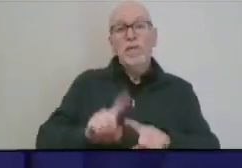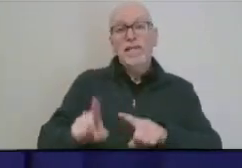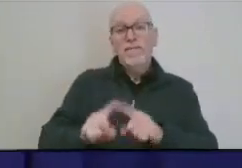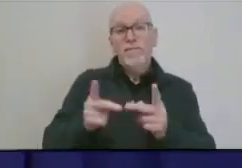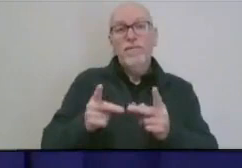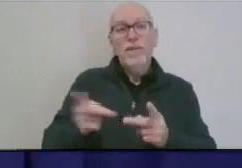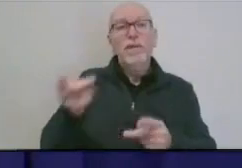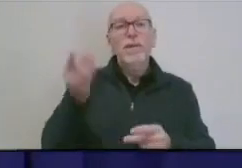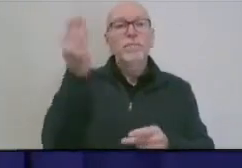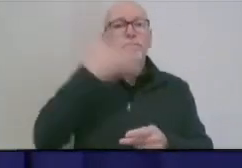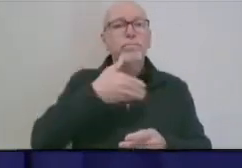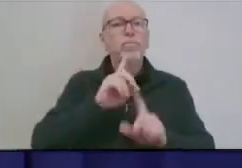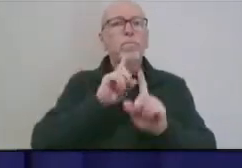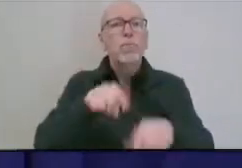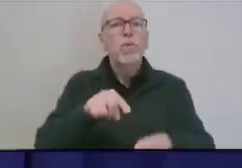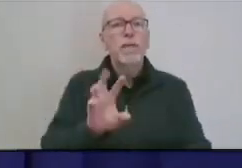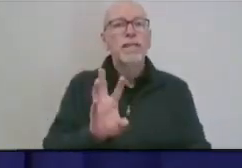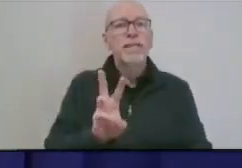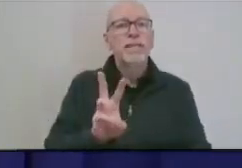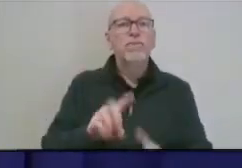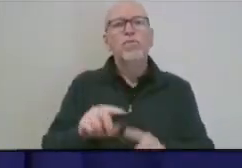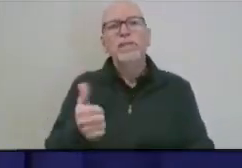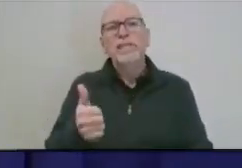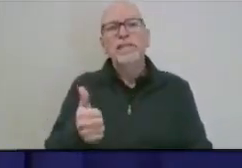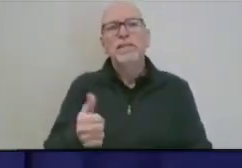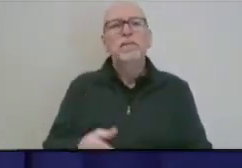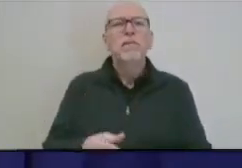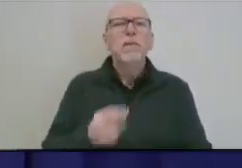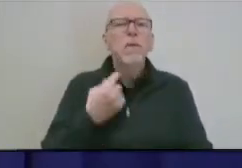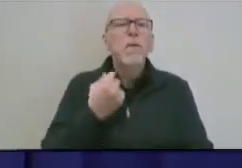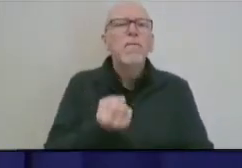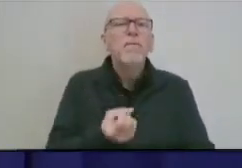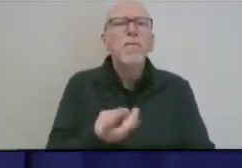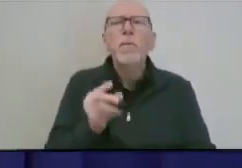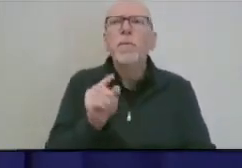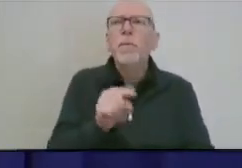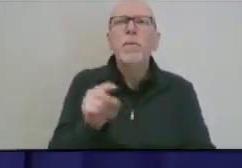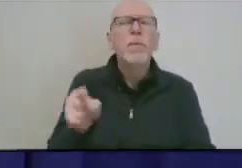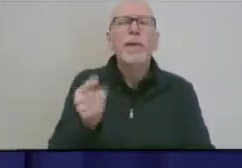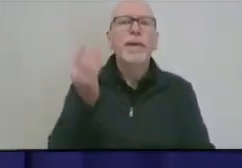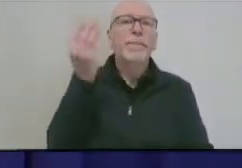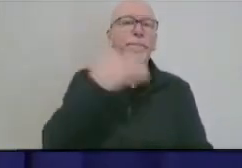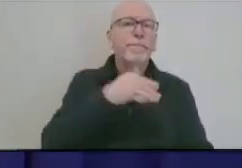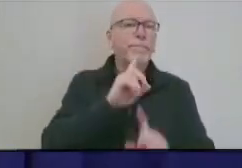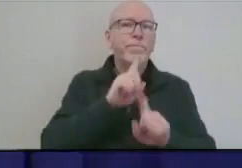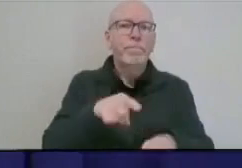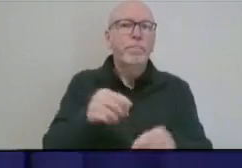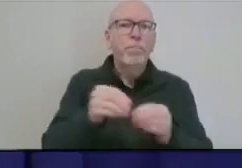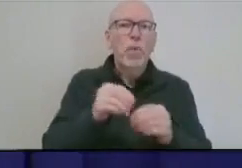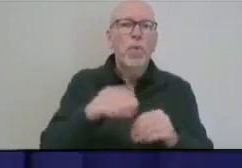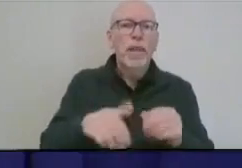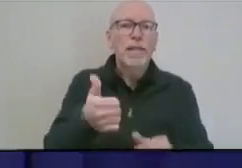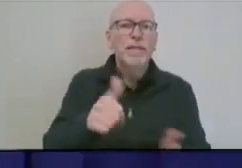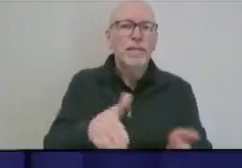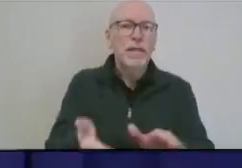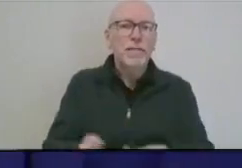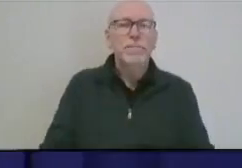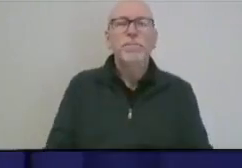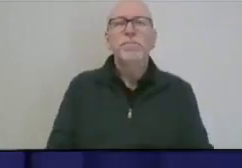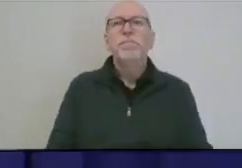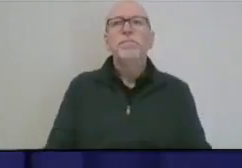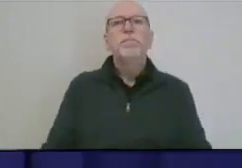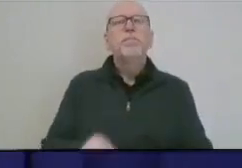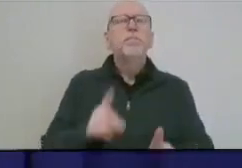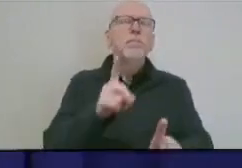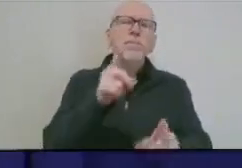have missed reporting 6 to 10, and a handful of facilities appear to have missed reporting greater than 10 deaths. Keep in mind